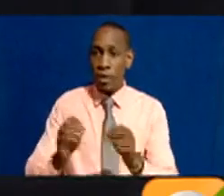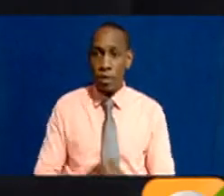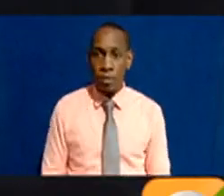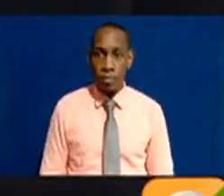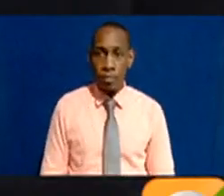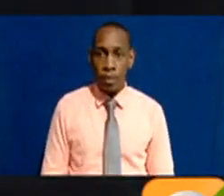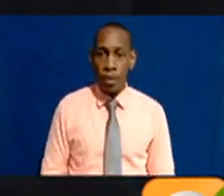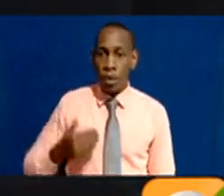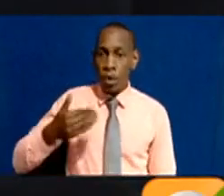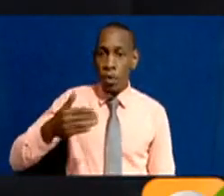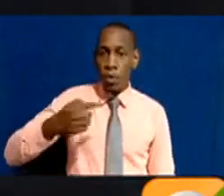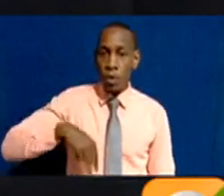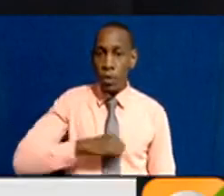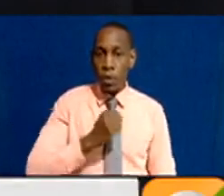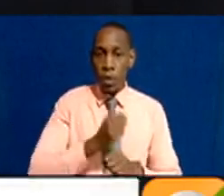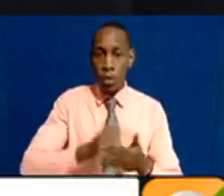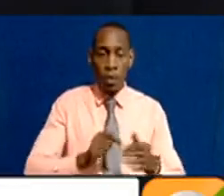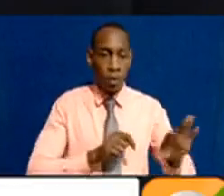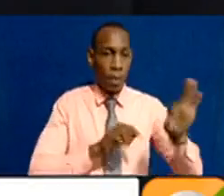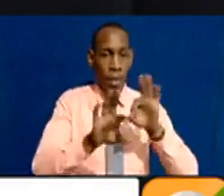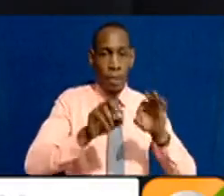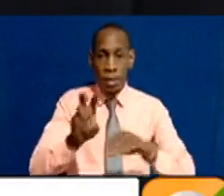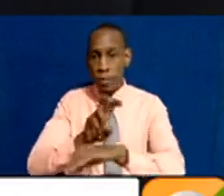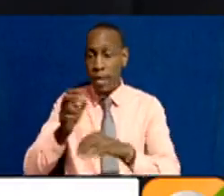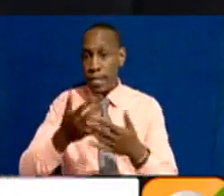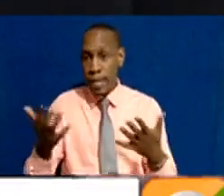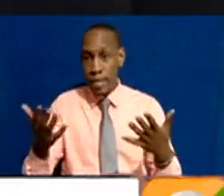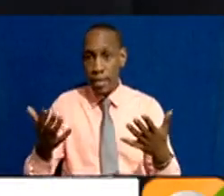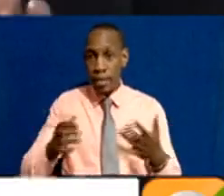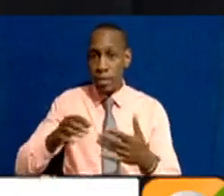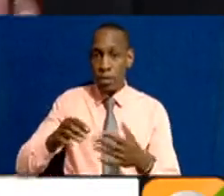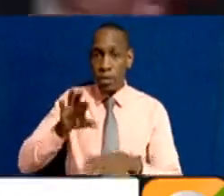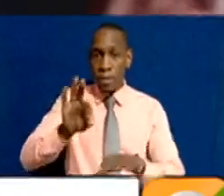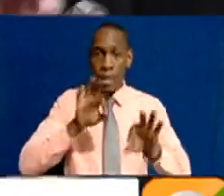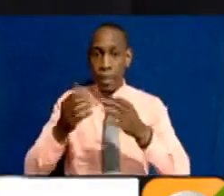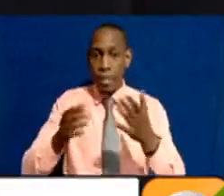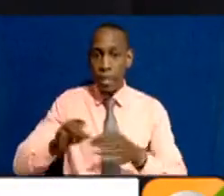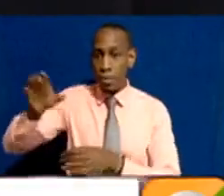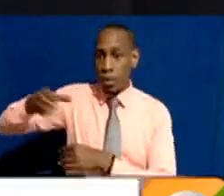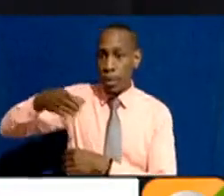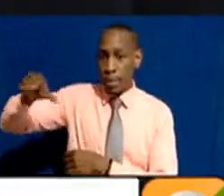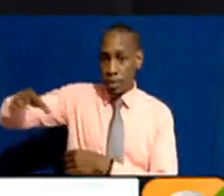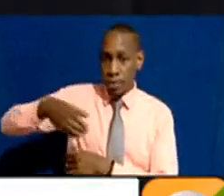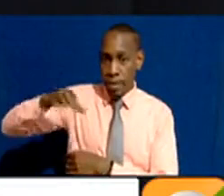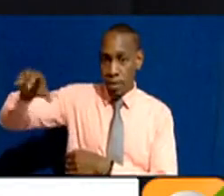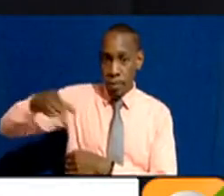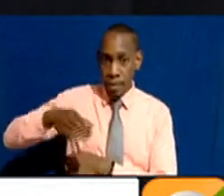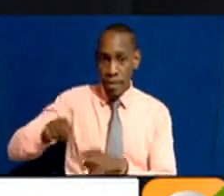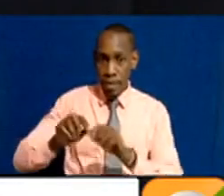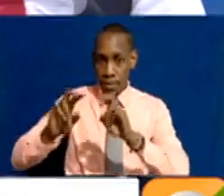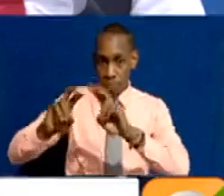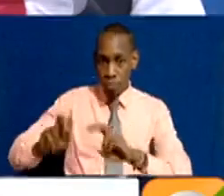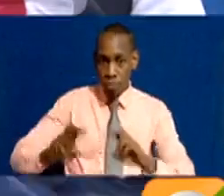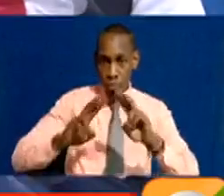We have always been doing random surveillance, picking stuff from shelves of supermarkets and